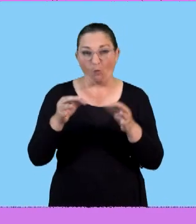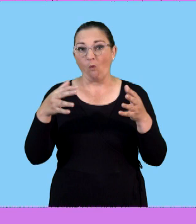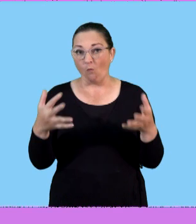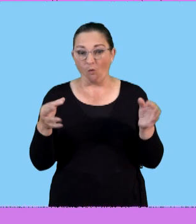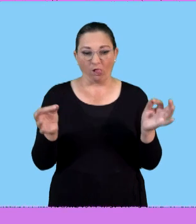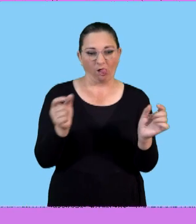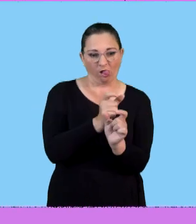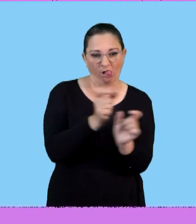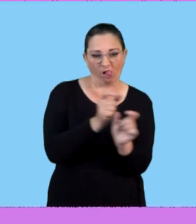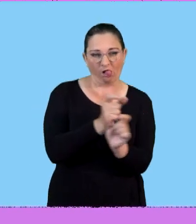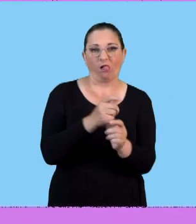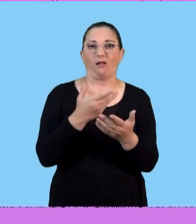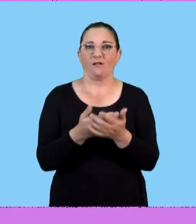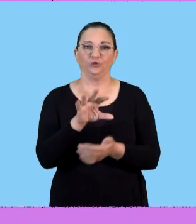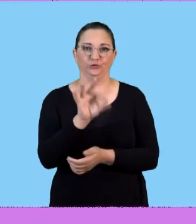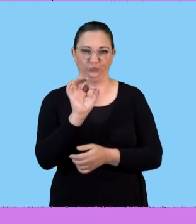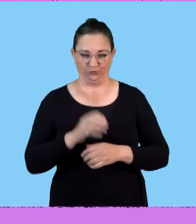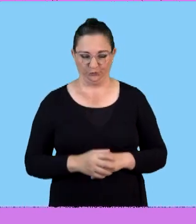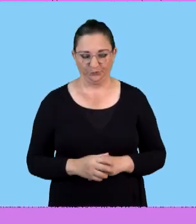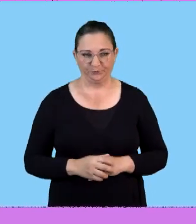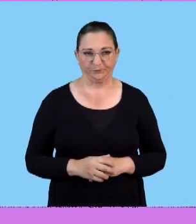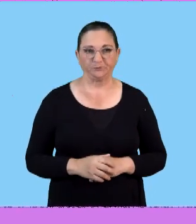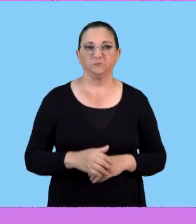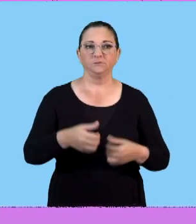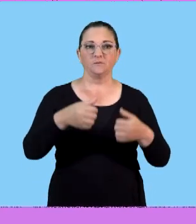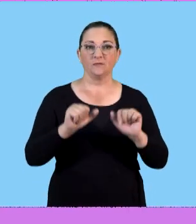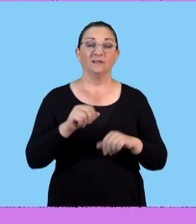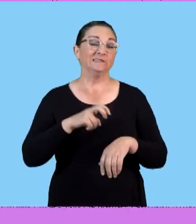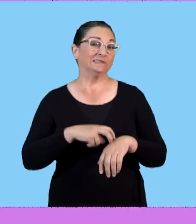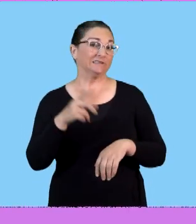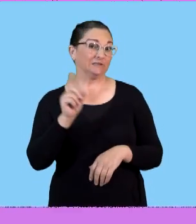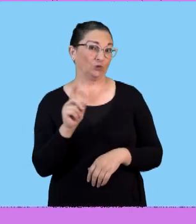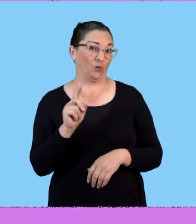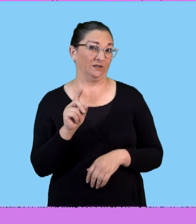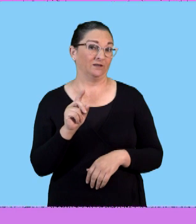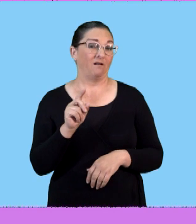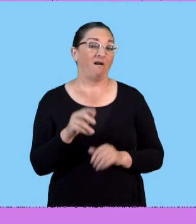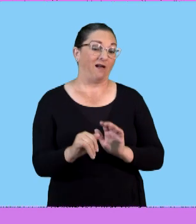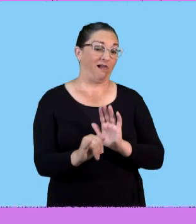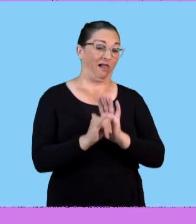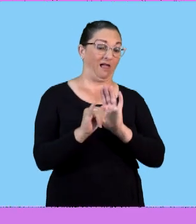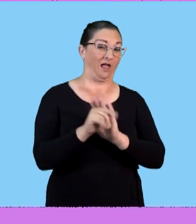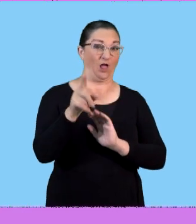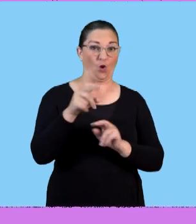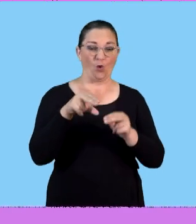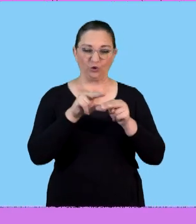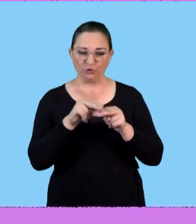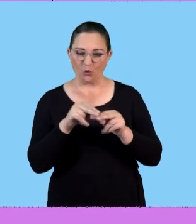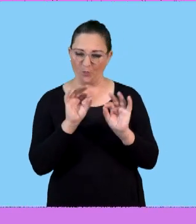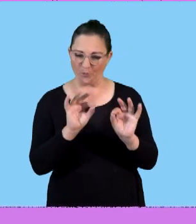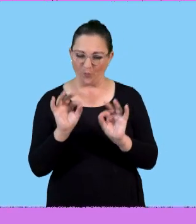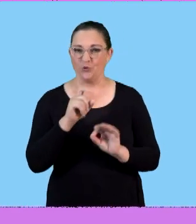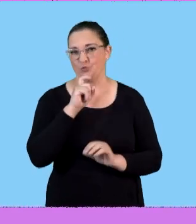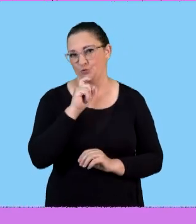to select the appropriate formula. Okay? Then also, you must be able to identify and work